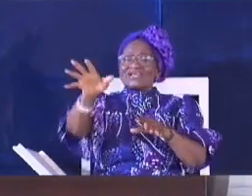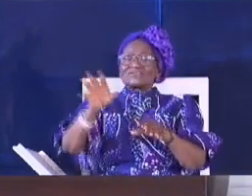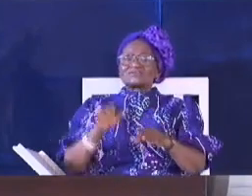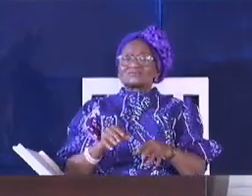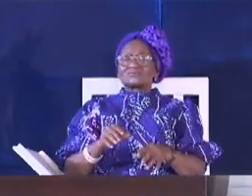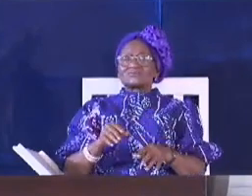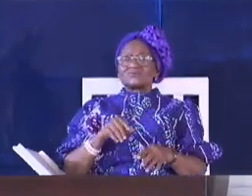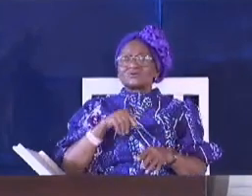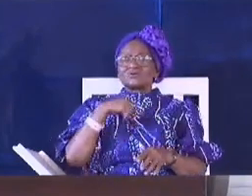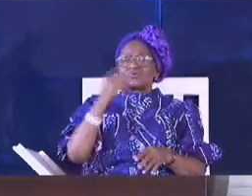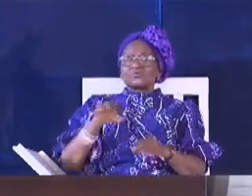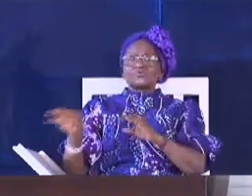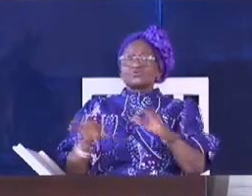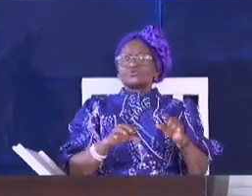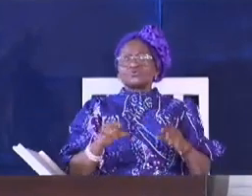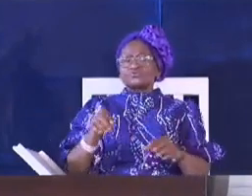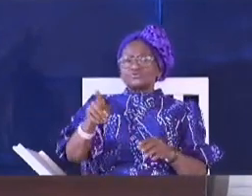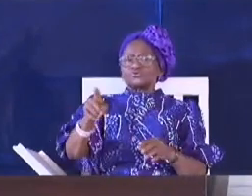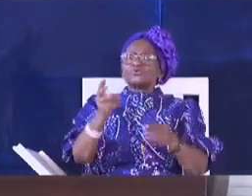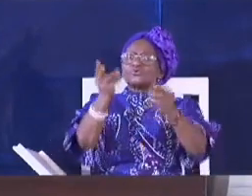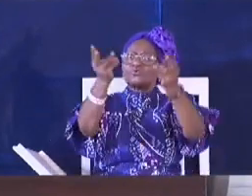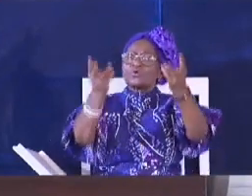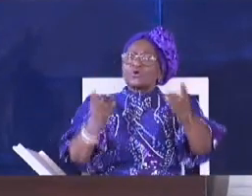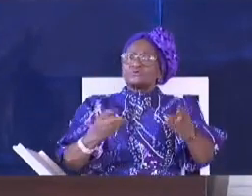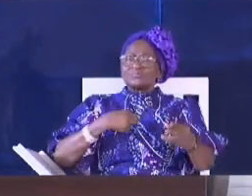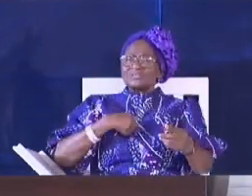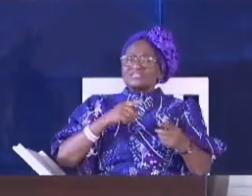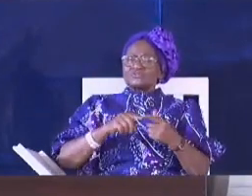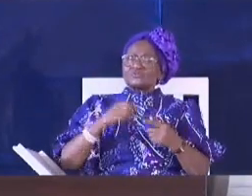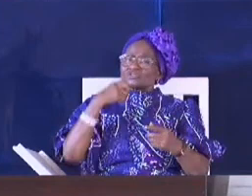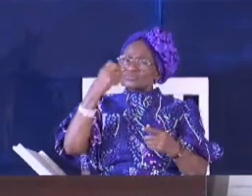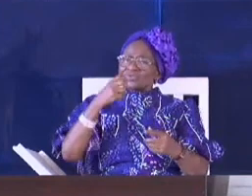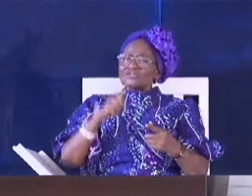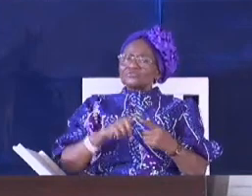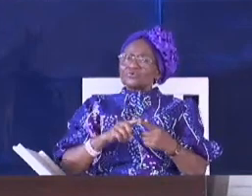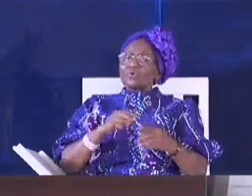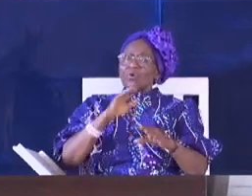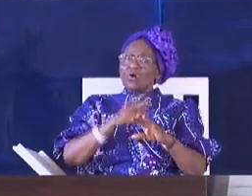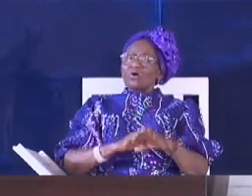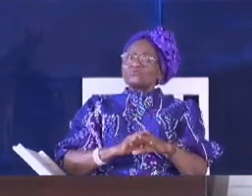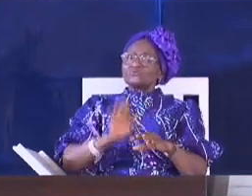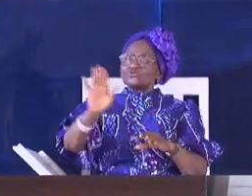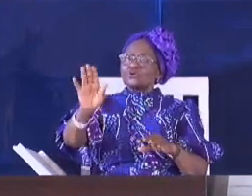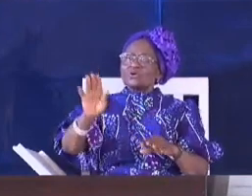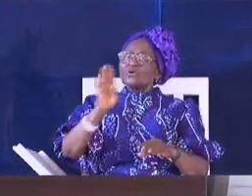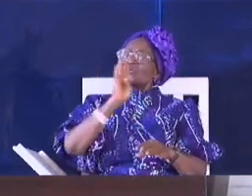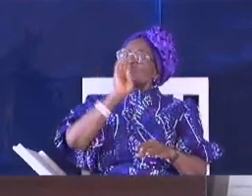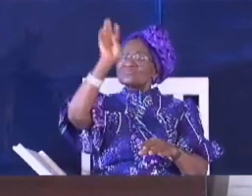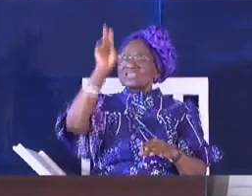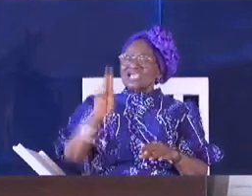Who do you want me to speak to on your behalf? The king?